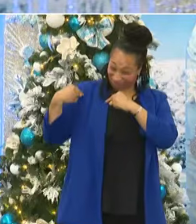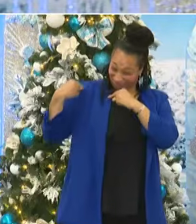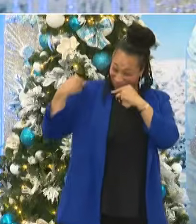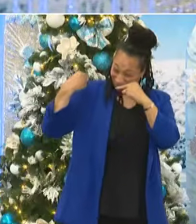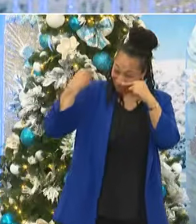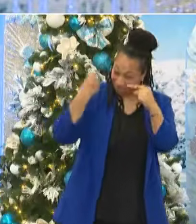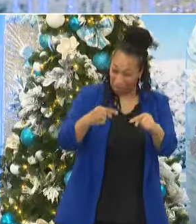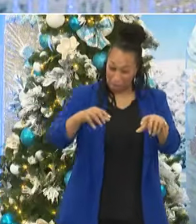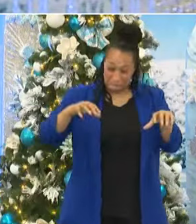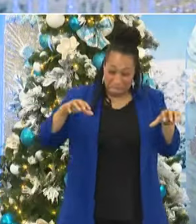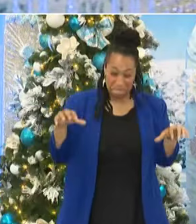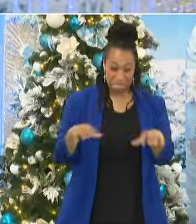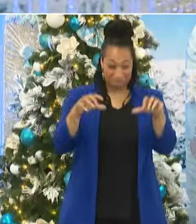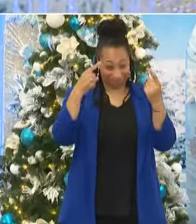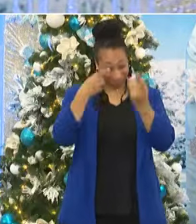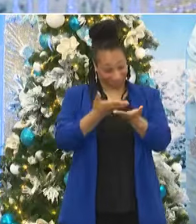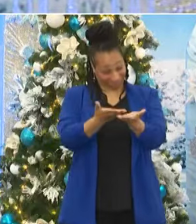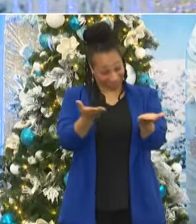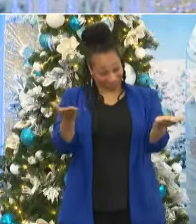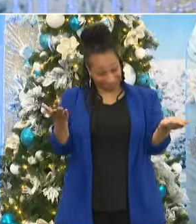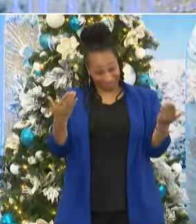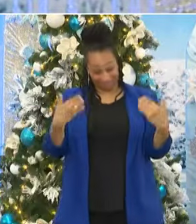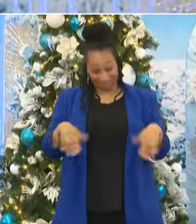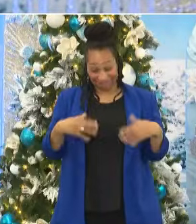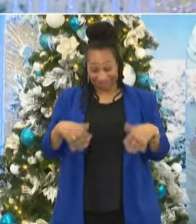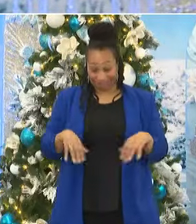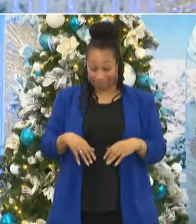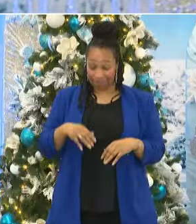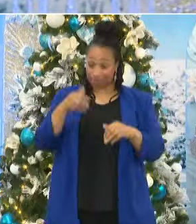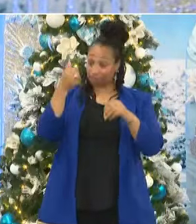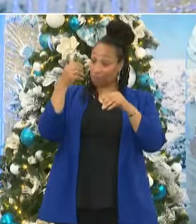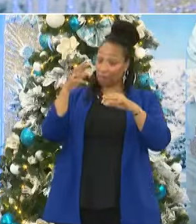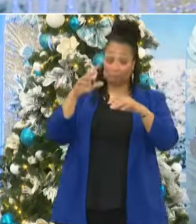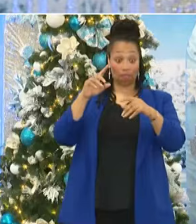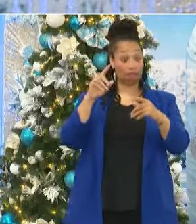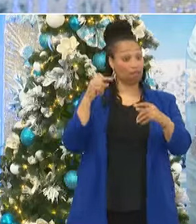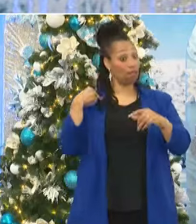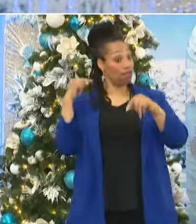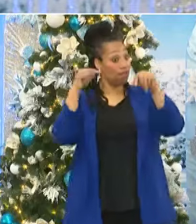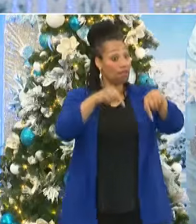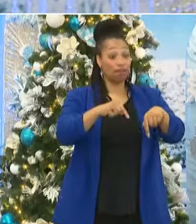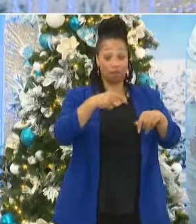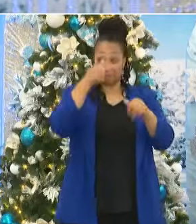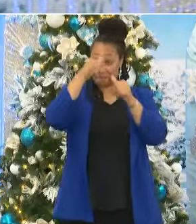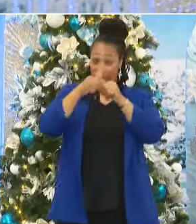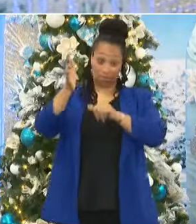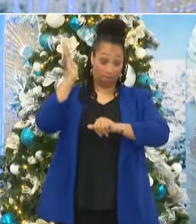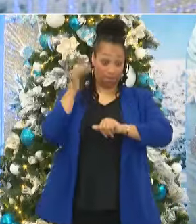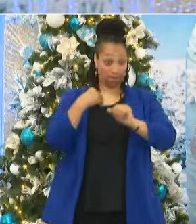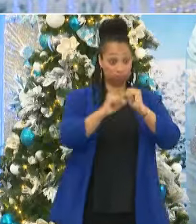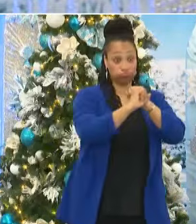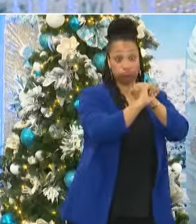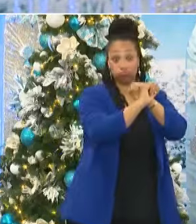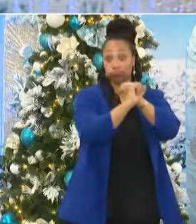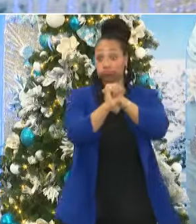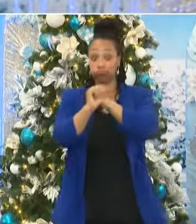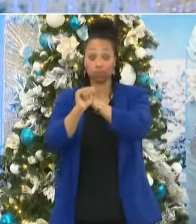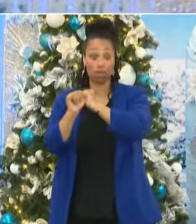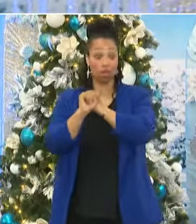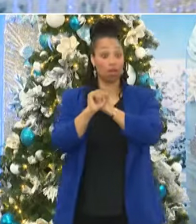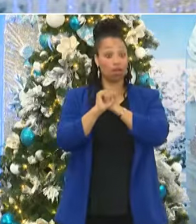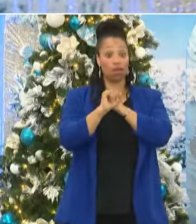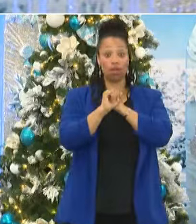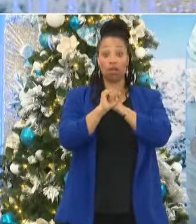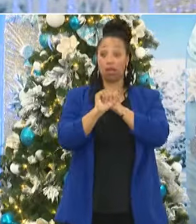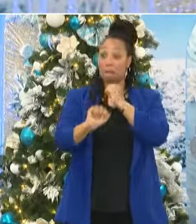And every time I would go out on the campaign trail, it was the seniors of DC who gave me the best